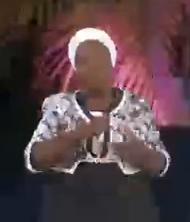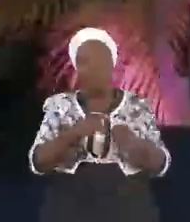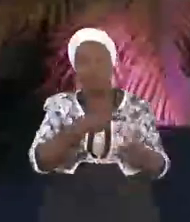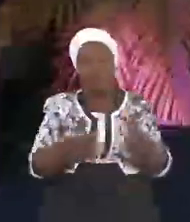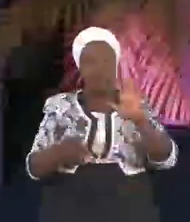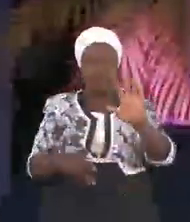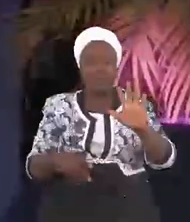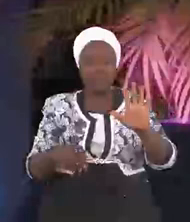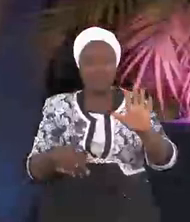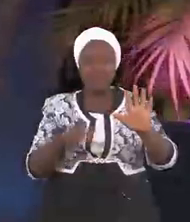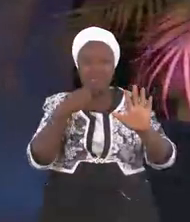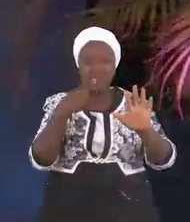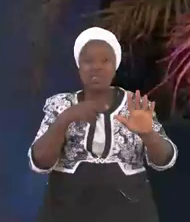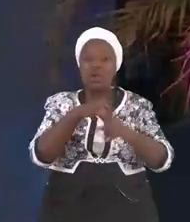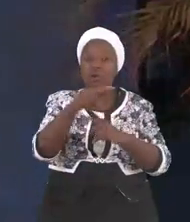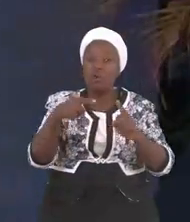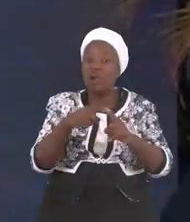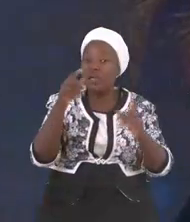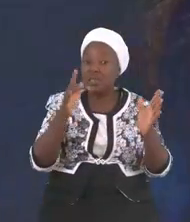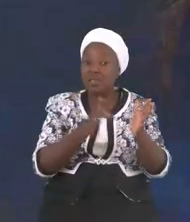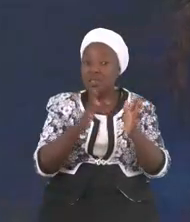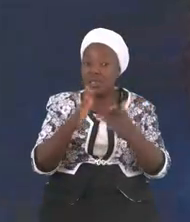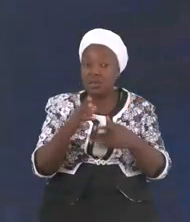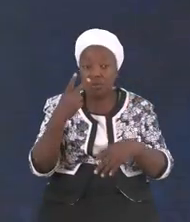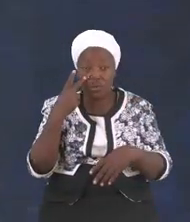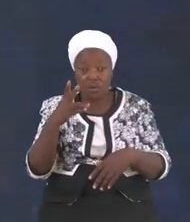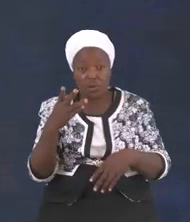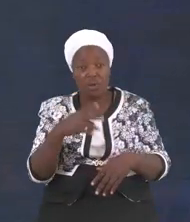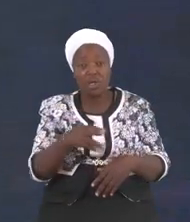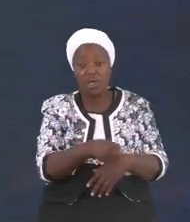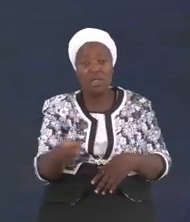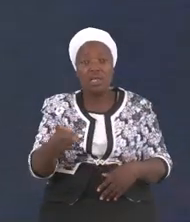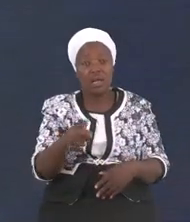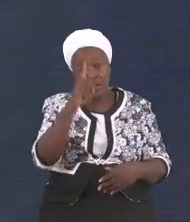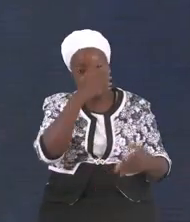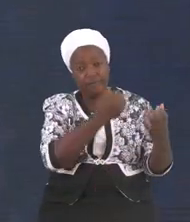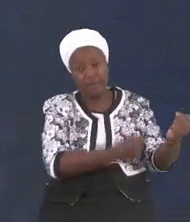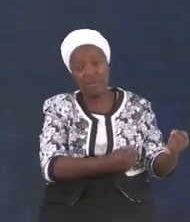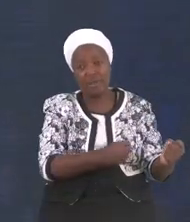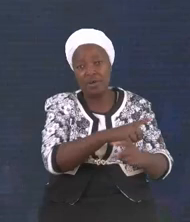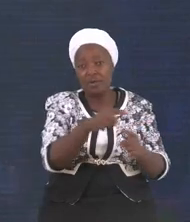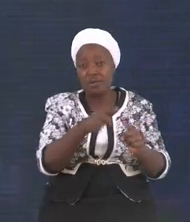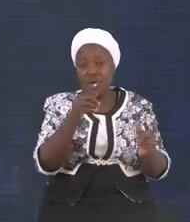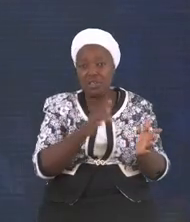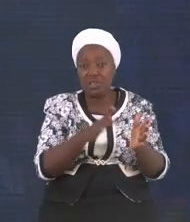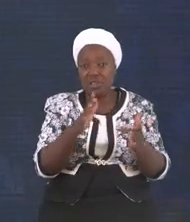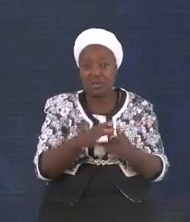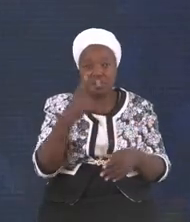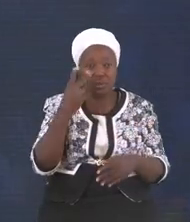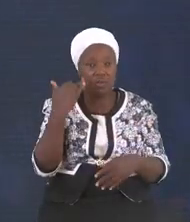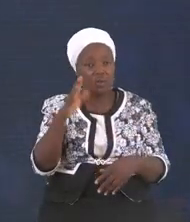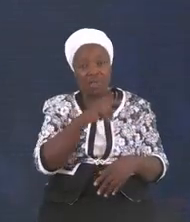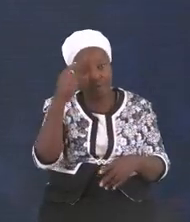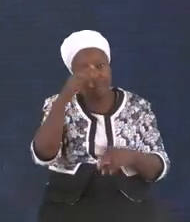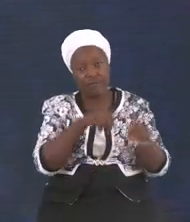it says, when Jesus saw their faith. When Jesus saw their faith. How do you see the faith